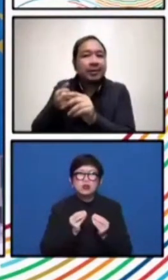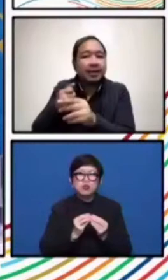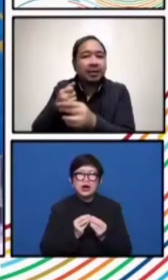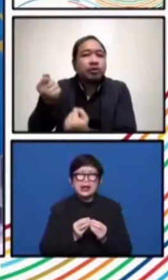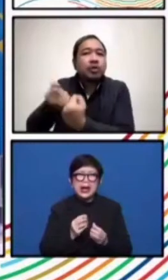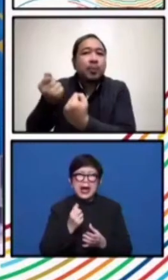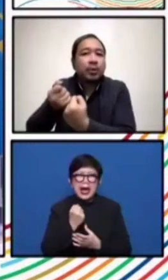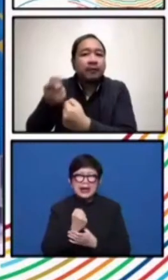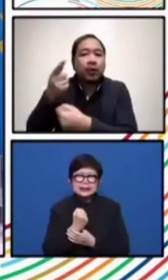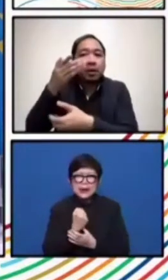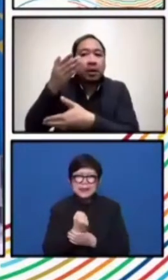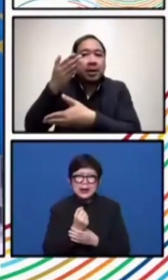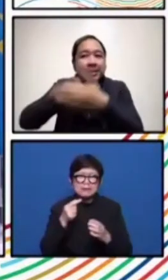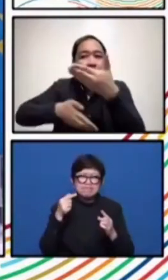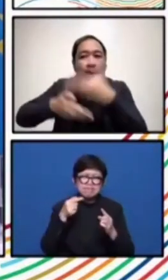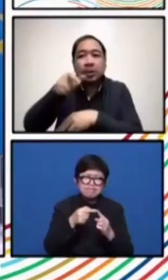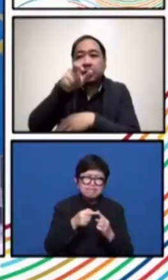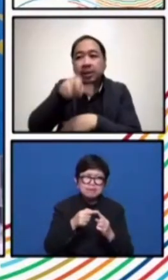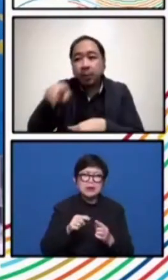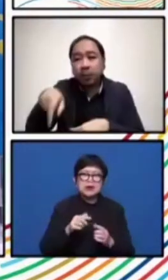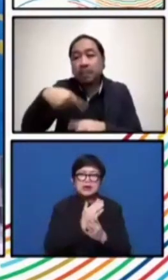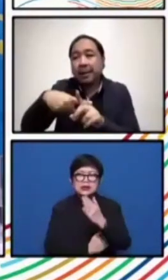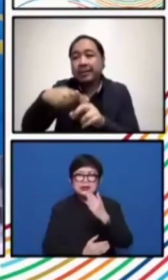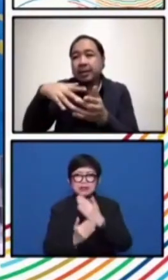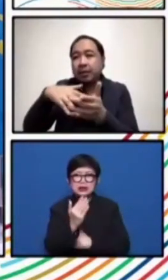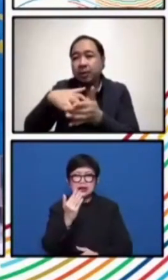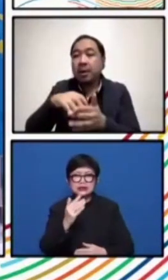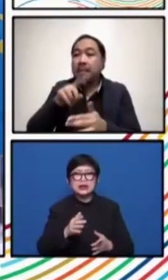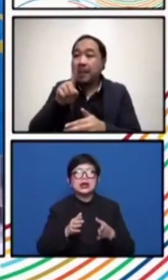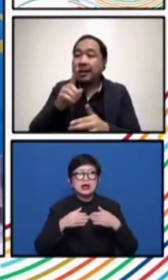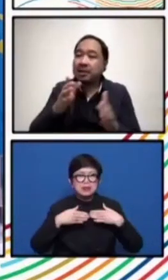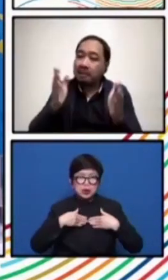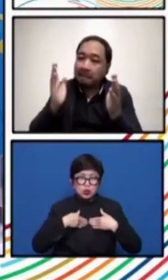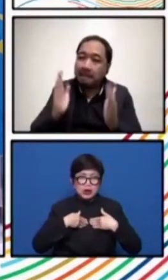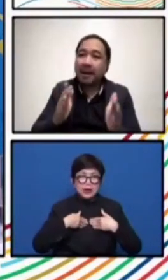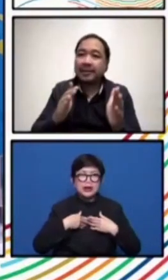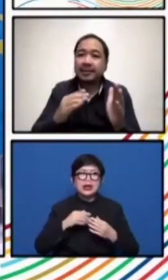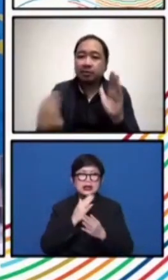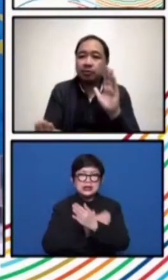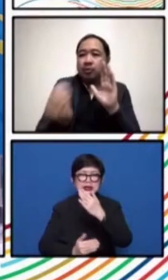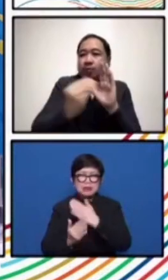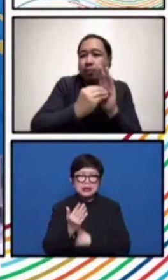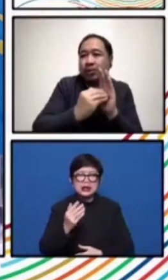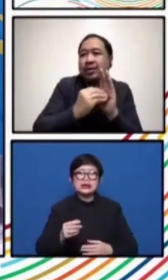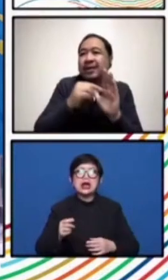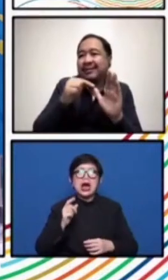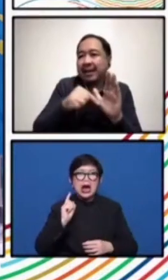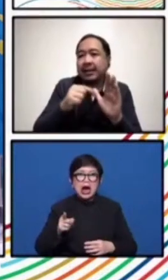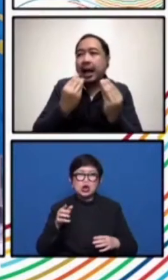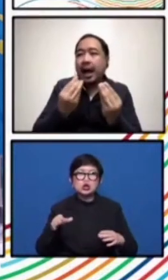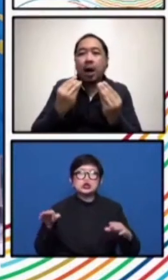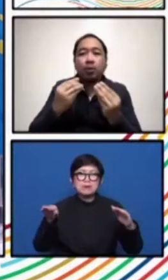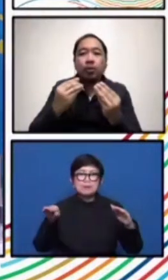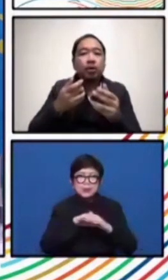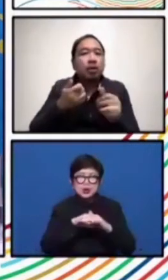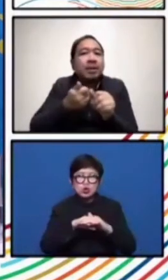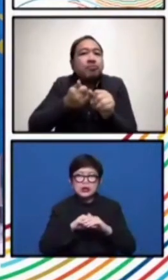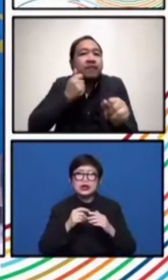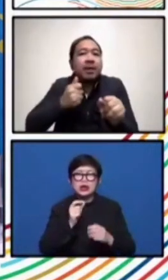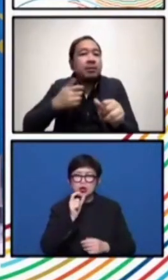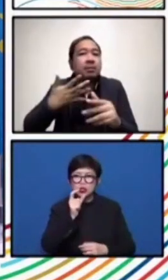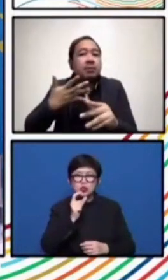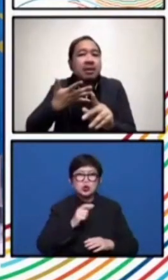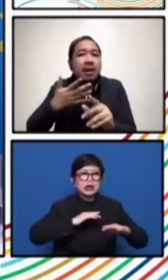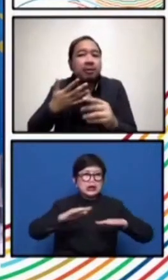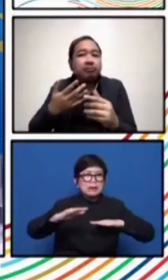yet these needs need to be formalized as a shock responsive intervention every year so what the government is doing now again